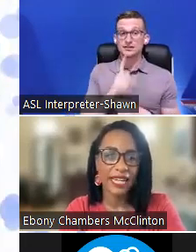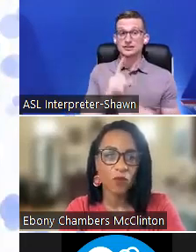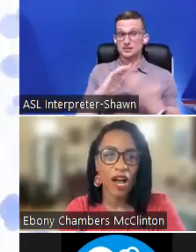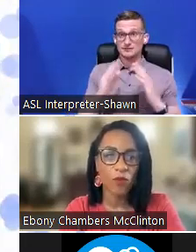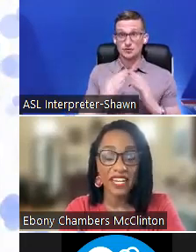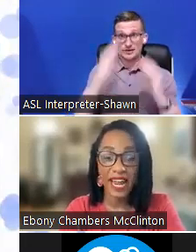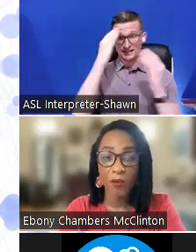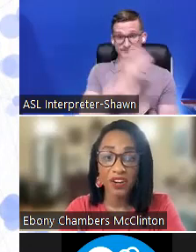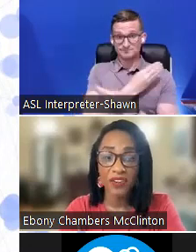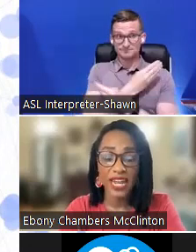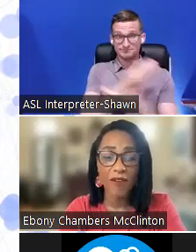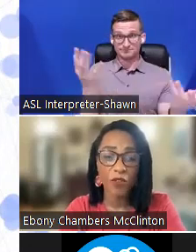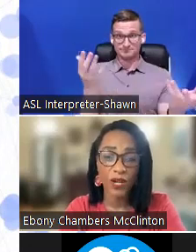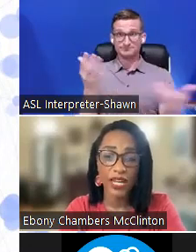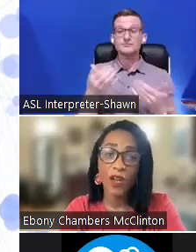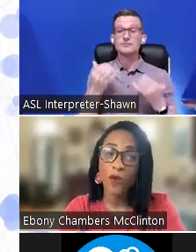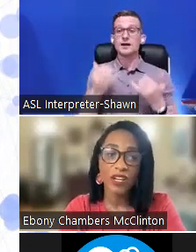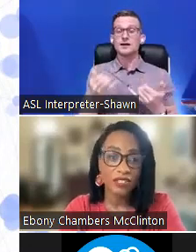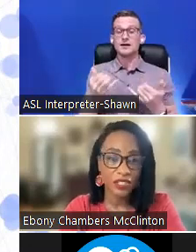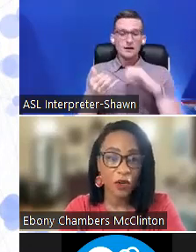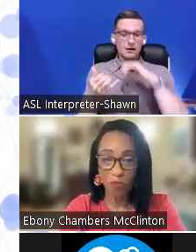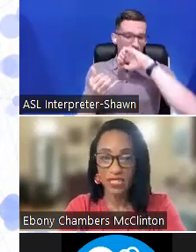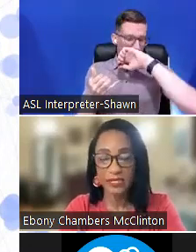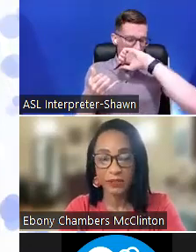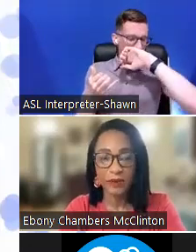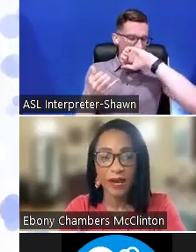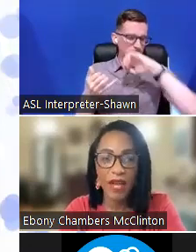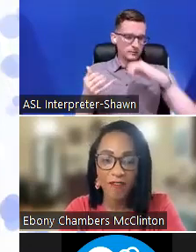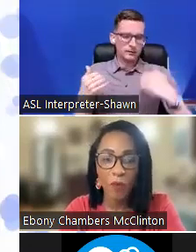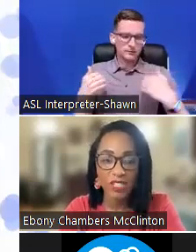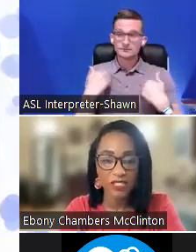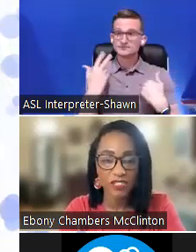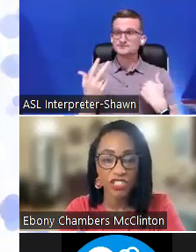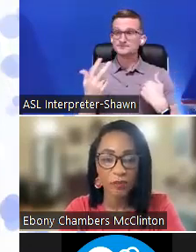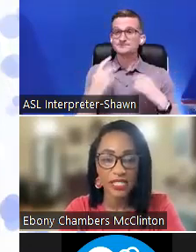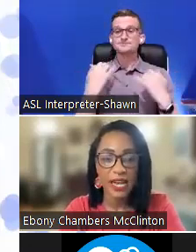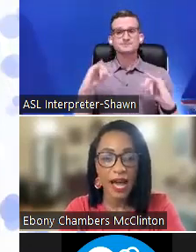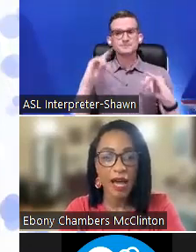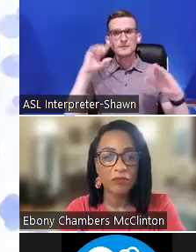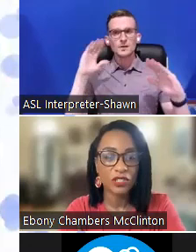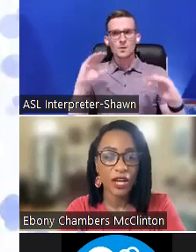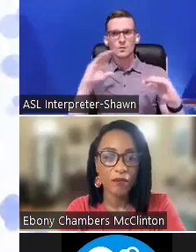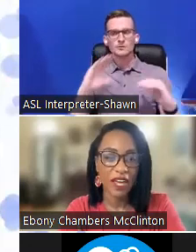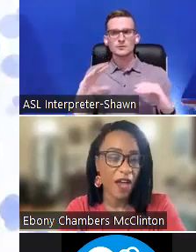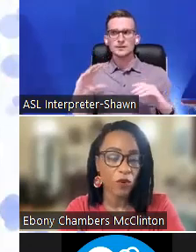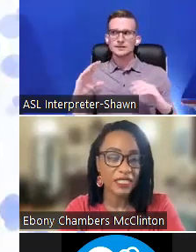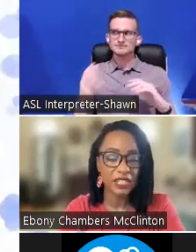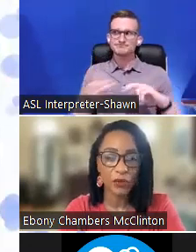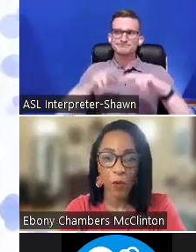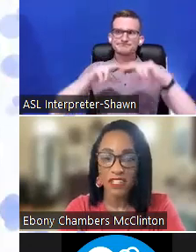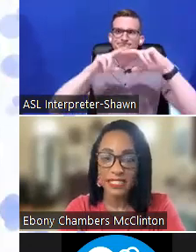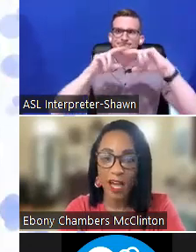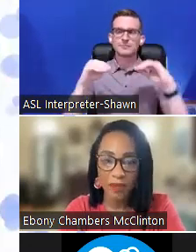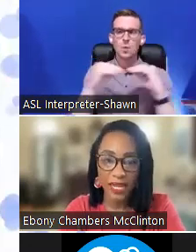And while right now we currently have 3, we are still hoping to have more sponsorships, and that will